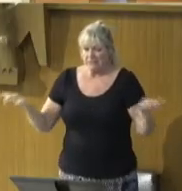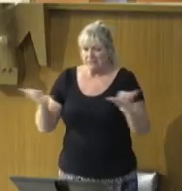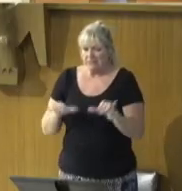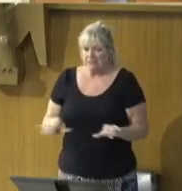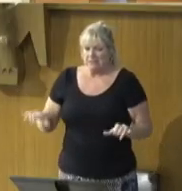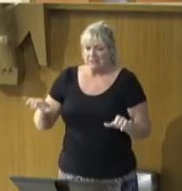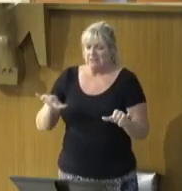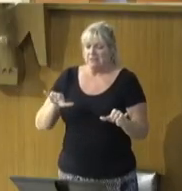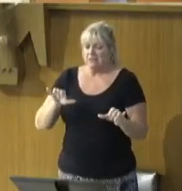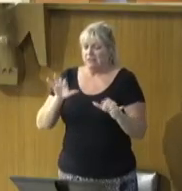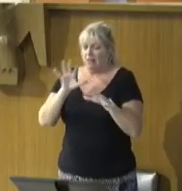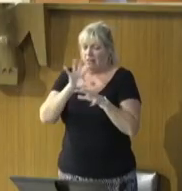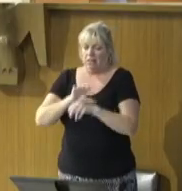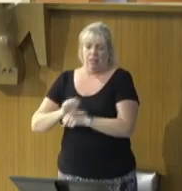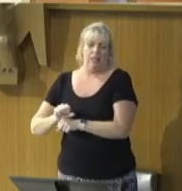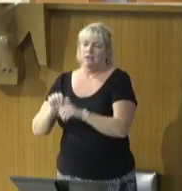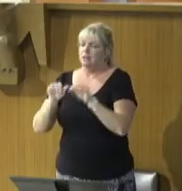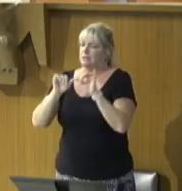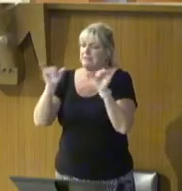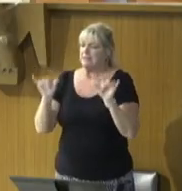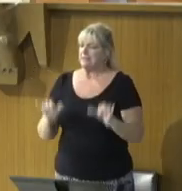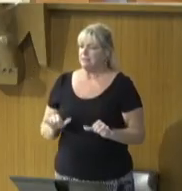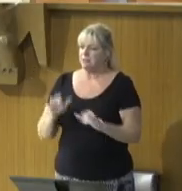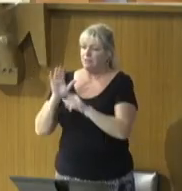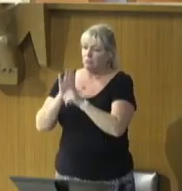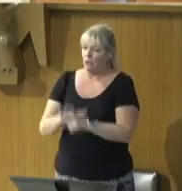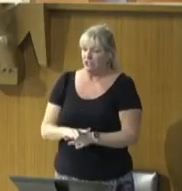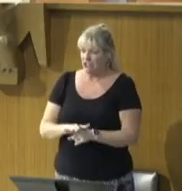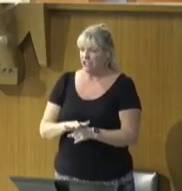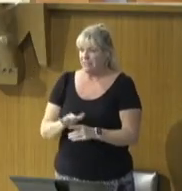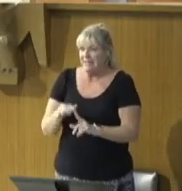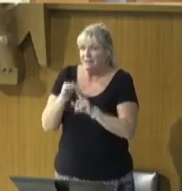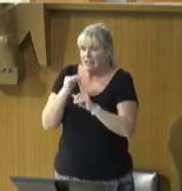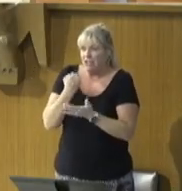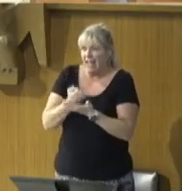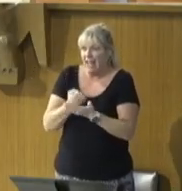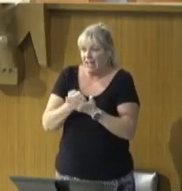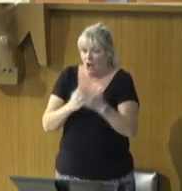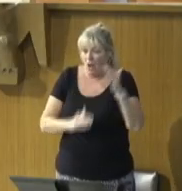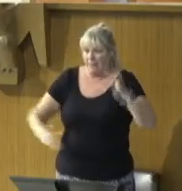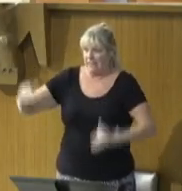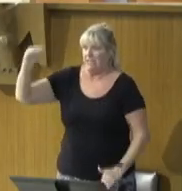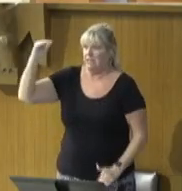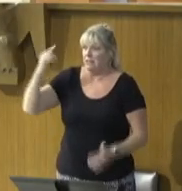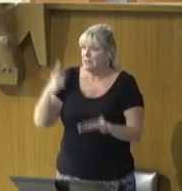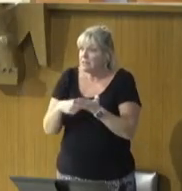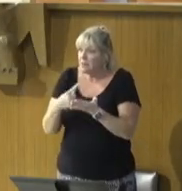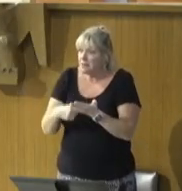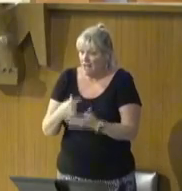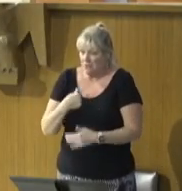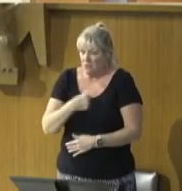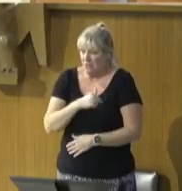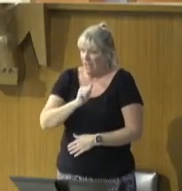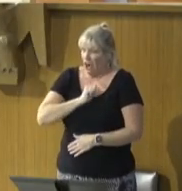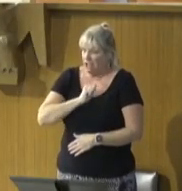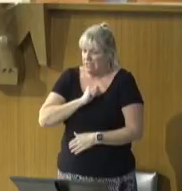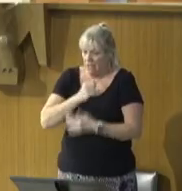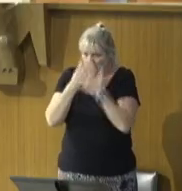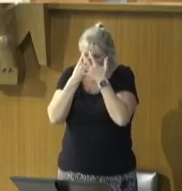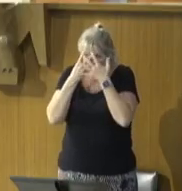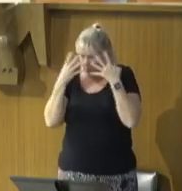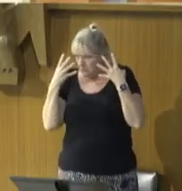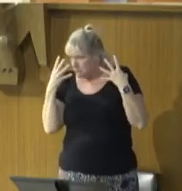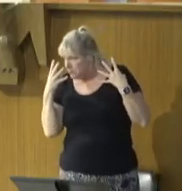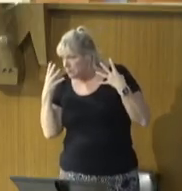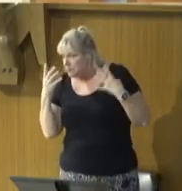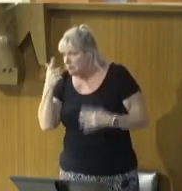especially the economic disparities in our country. Sometimes we sit in the jail cell ourselves because the comforts